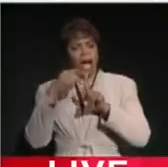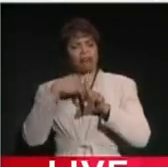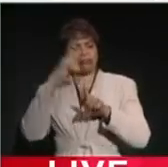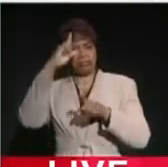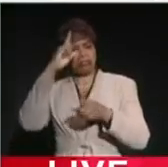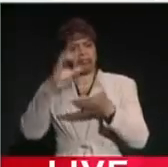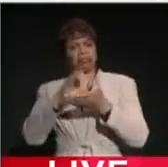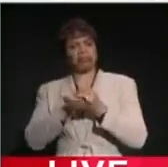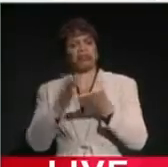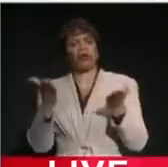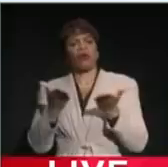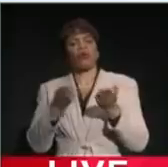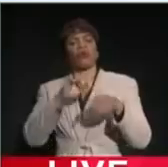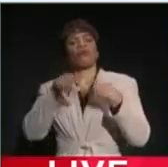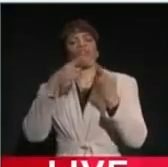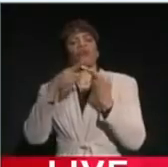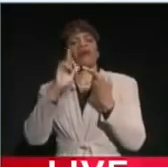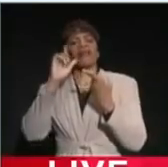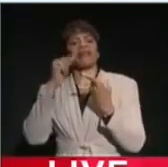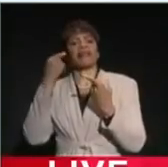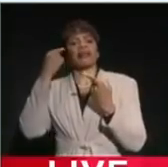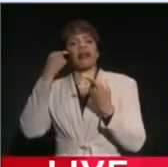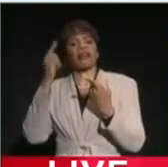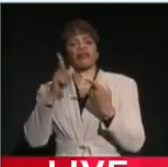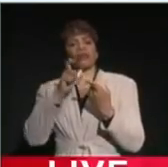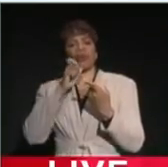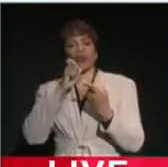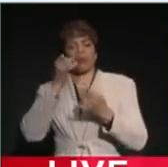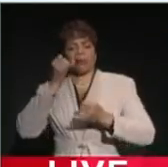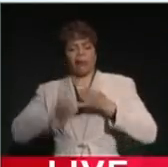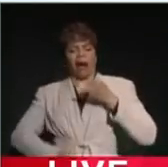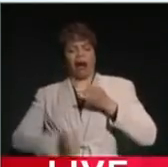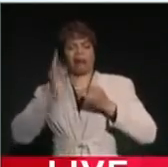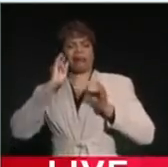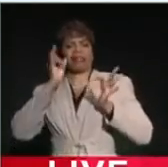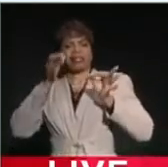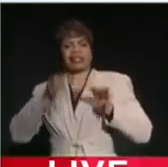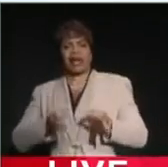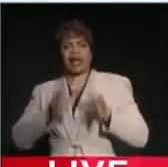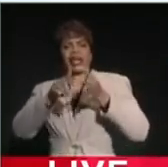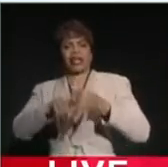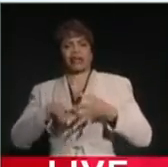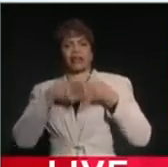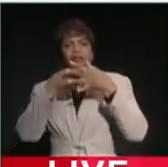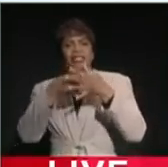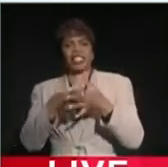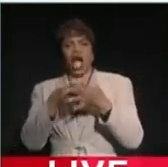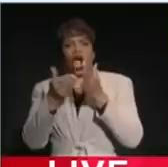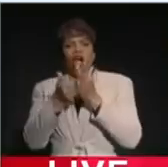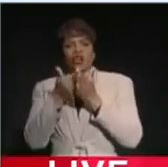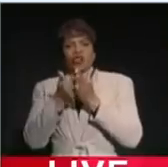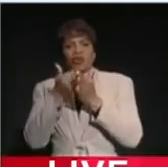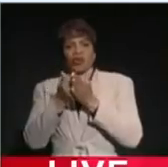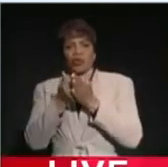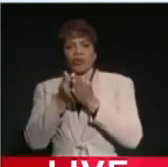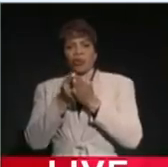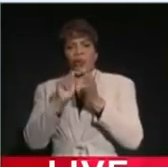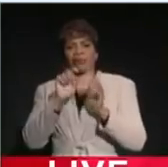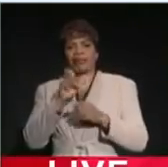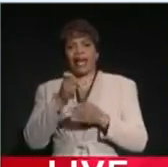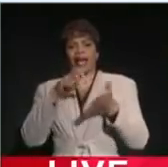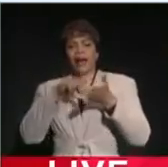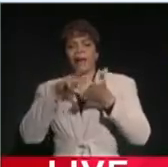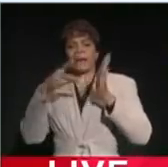though, that when the governor finally decided that he was going to start to tax